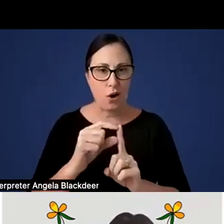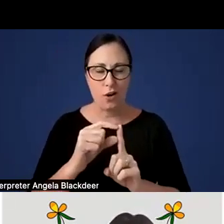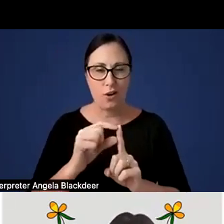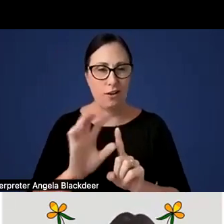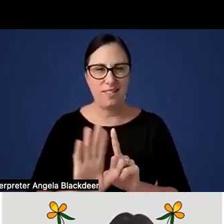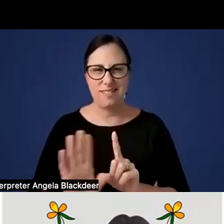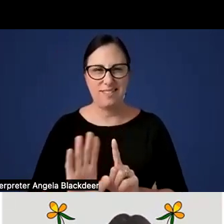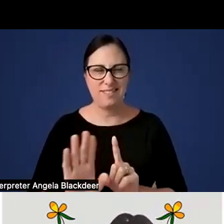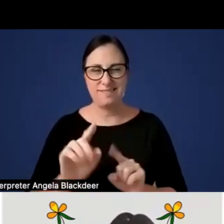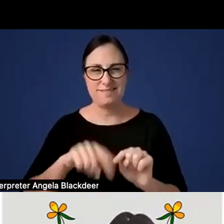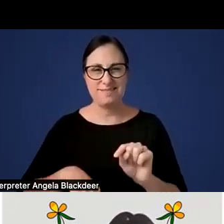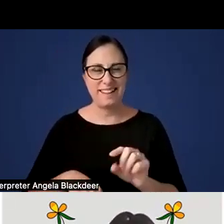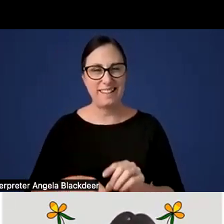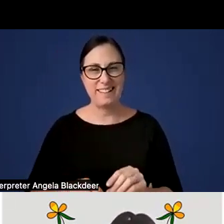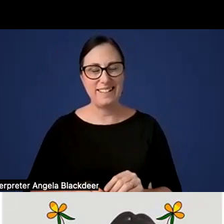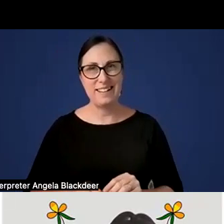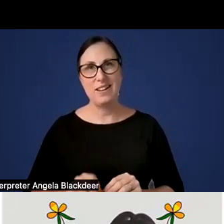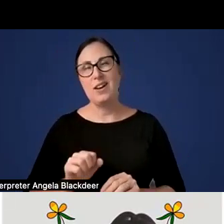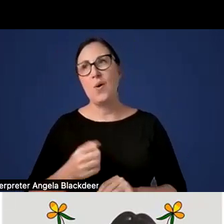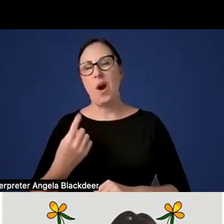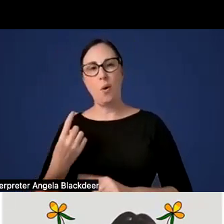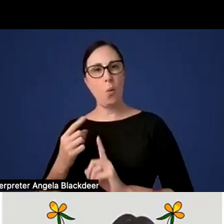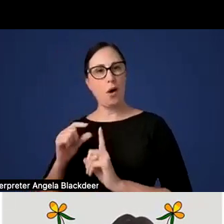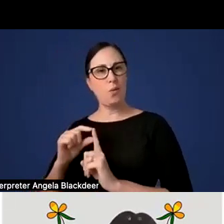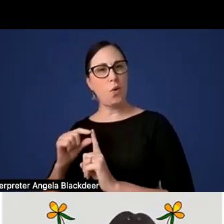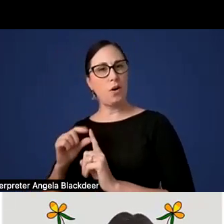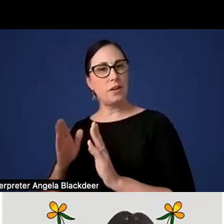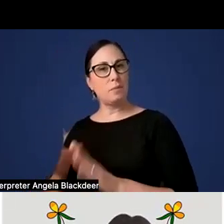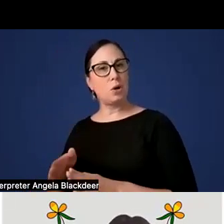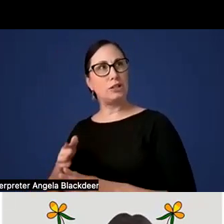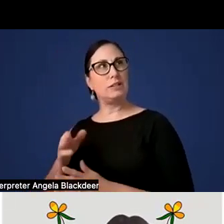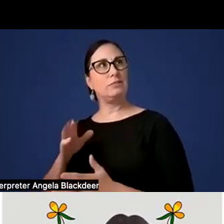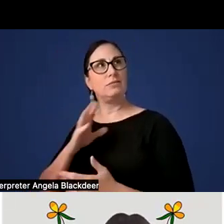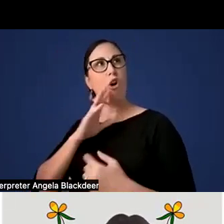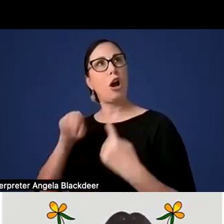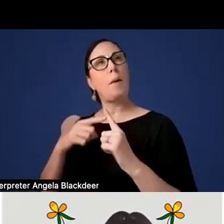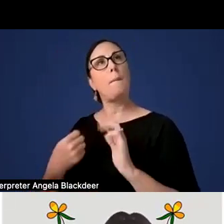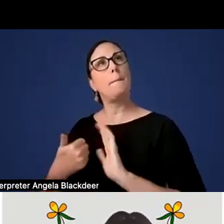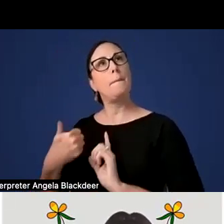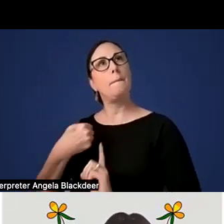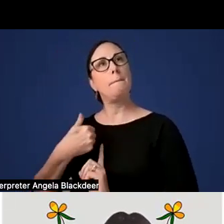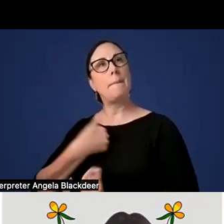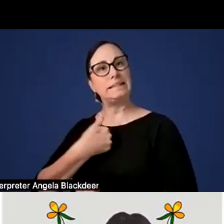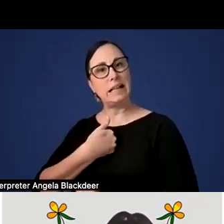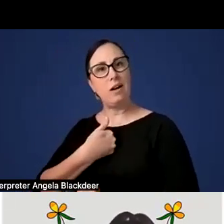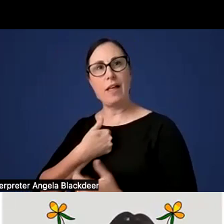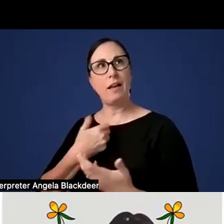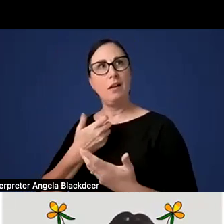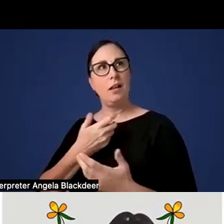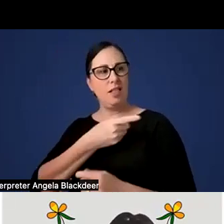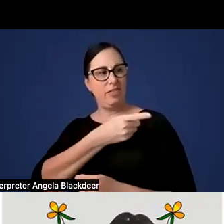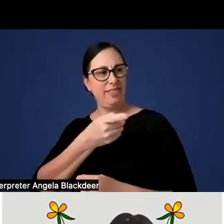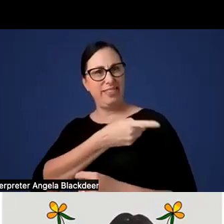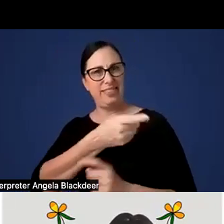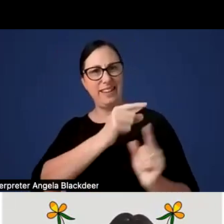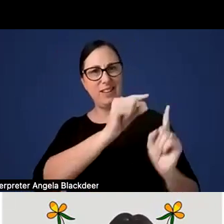would use to refer to themselves or their experience too? Like, where did these words come from? Like,